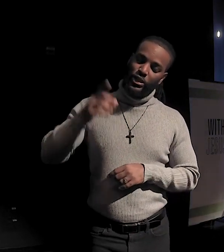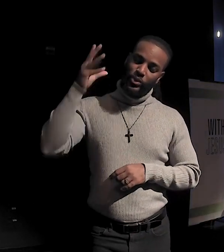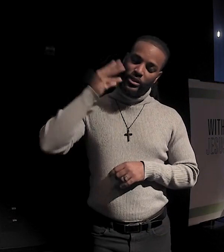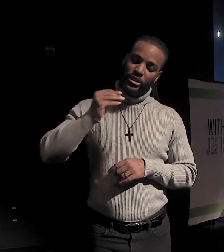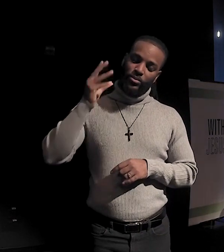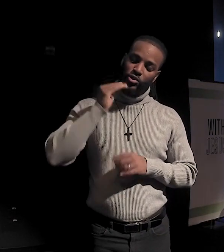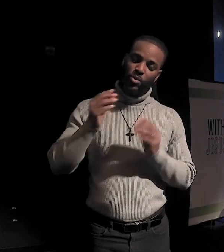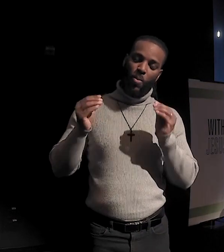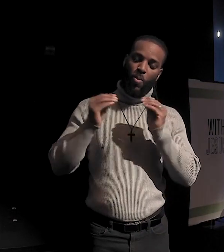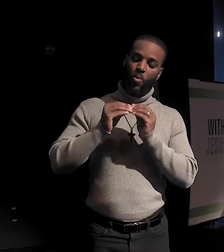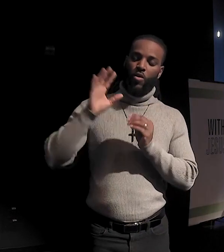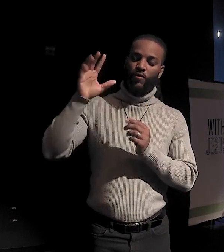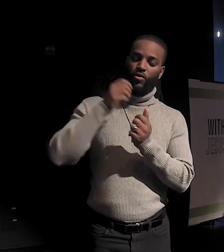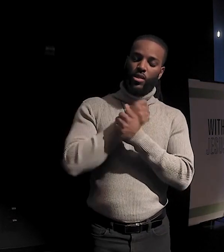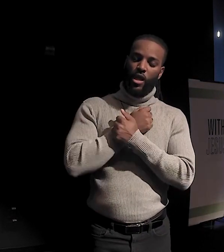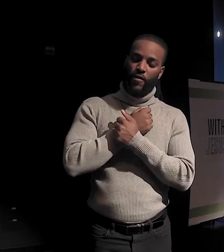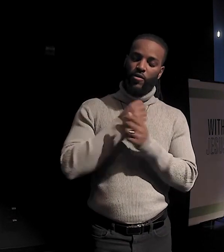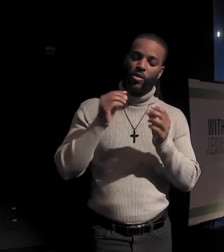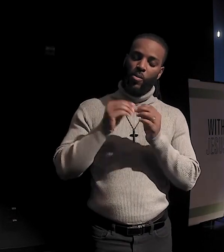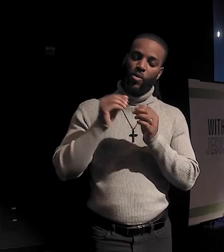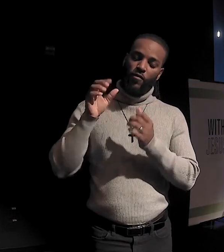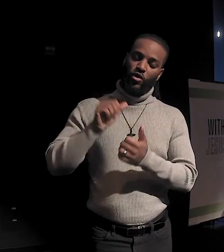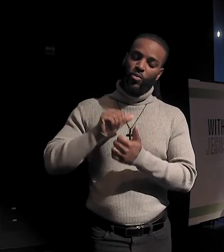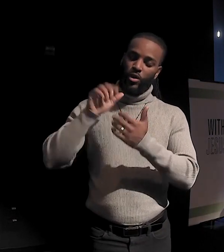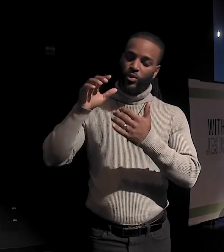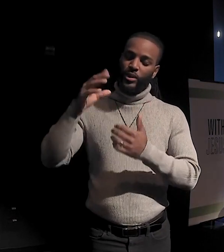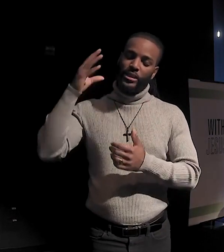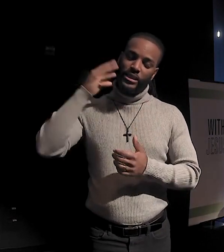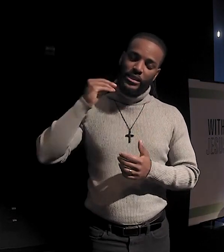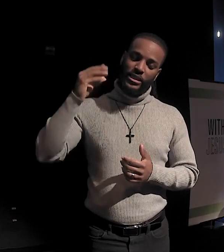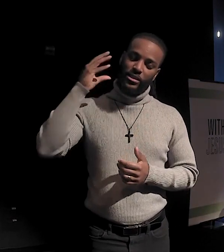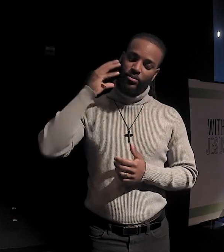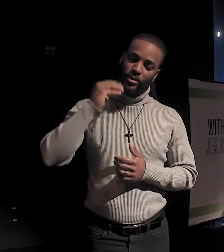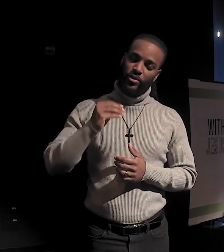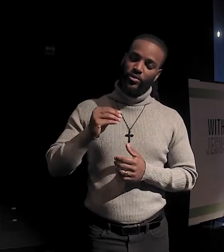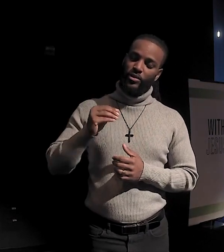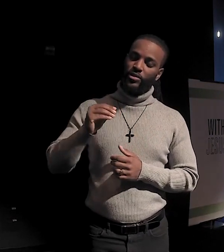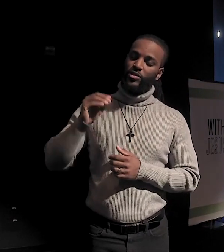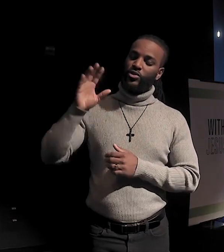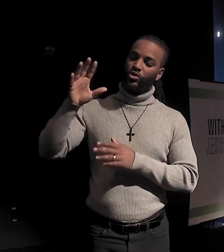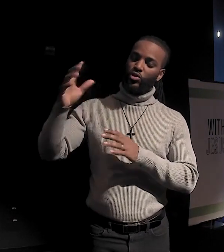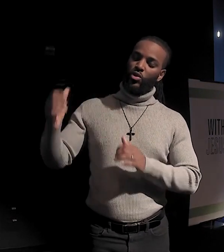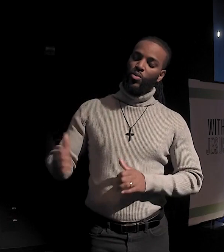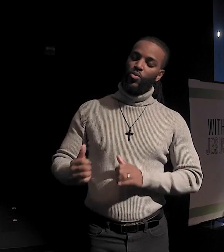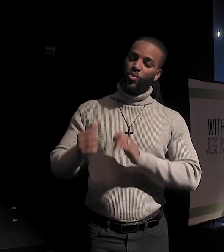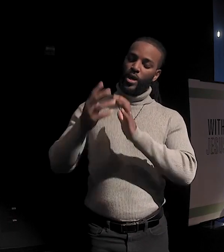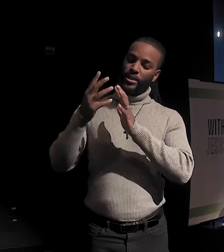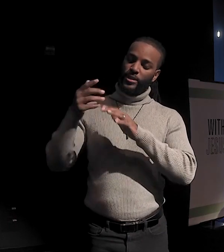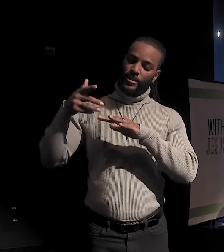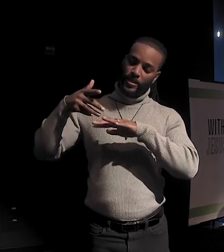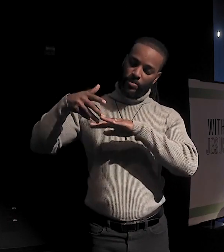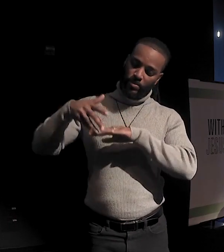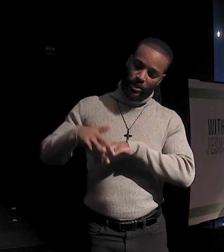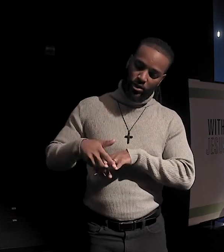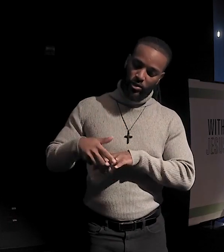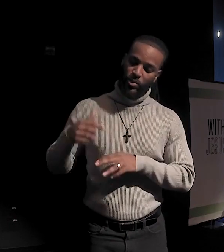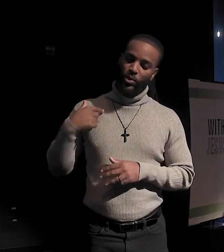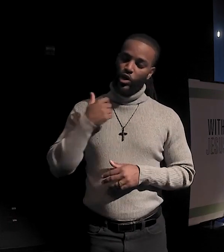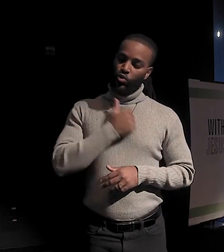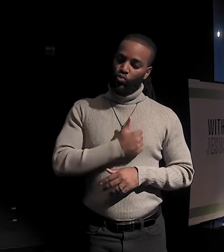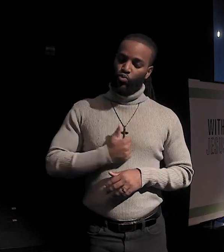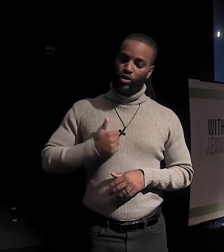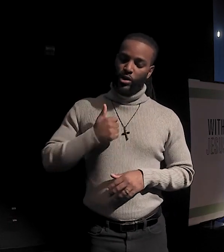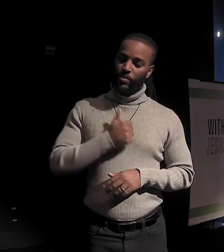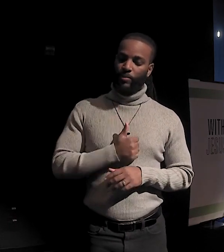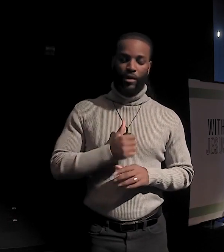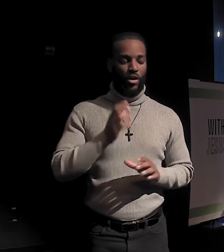love, experience more of your presence. We want to experience the manifestation of your presence in our life. We repent of